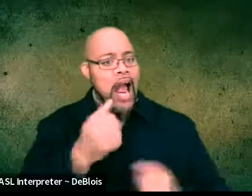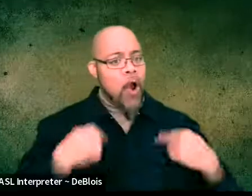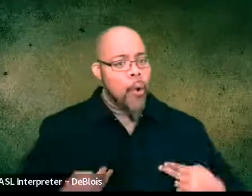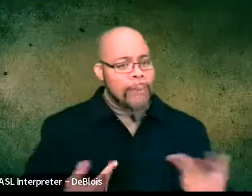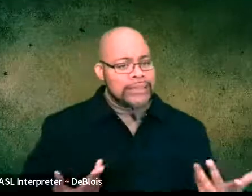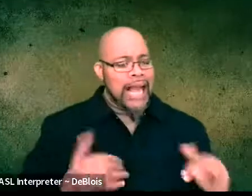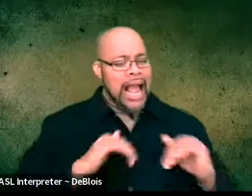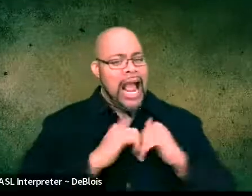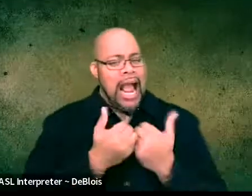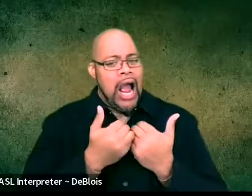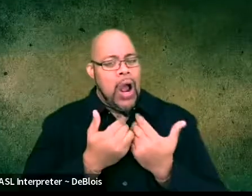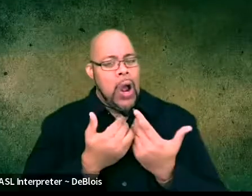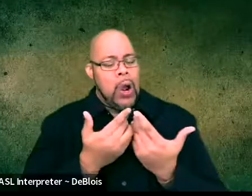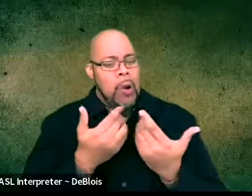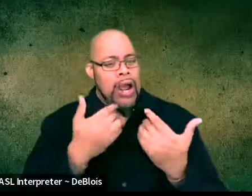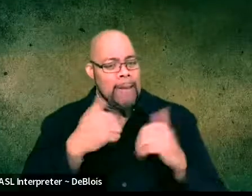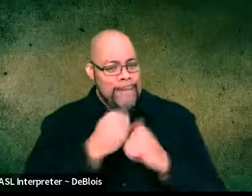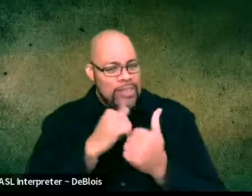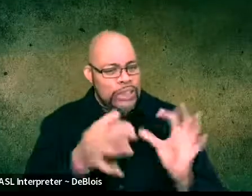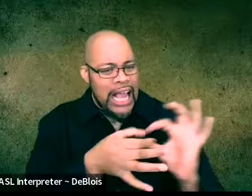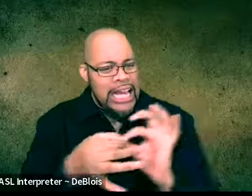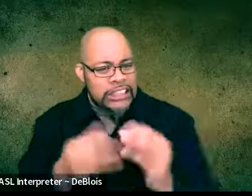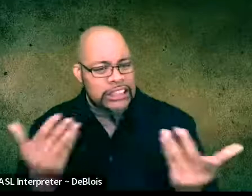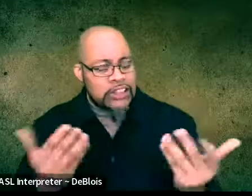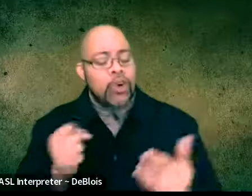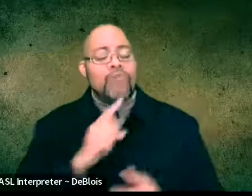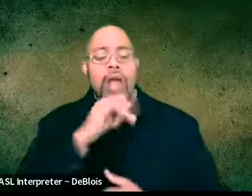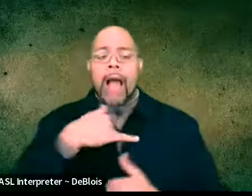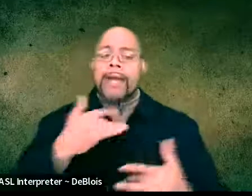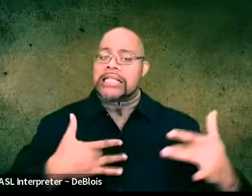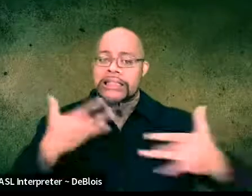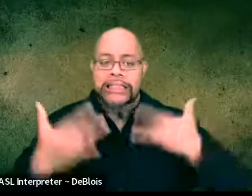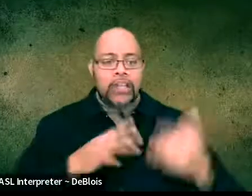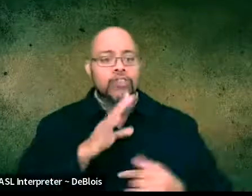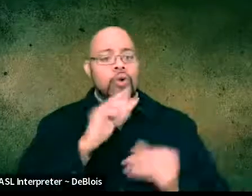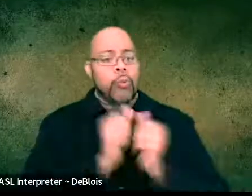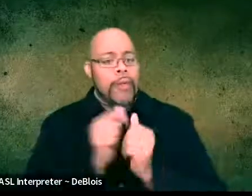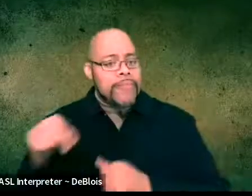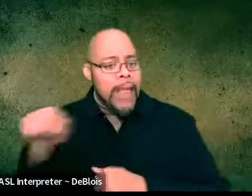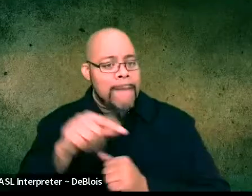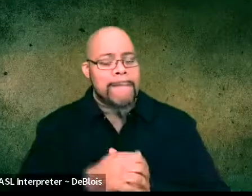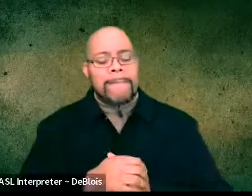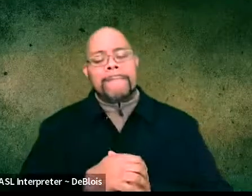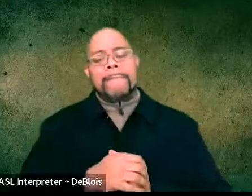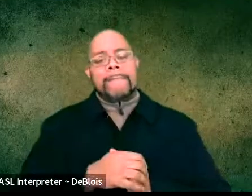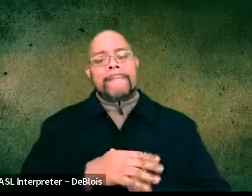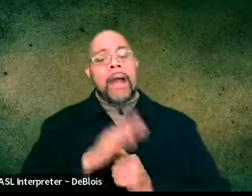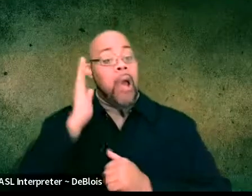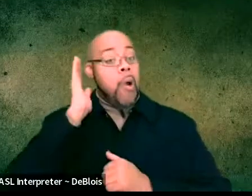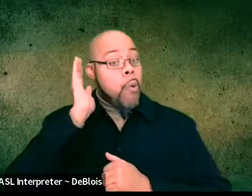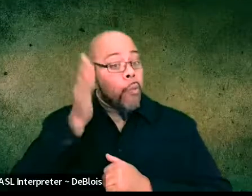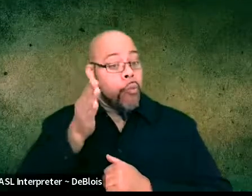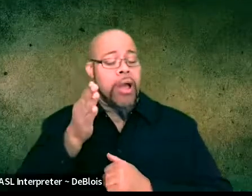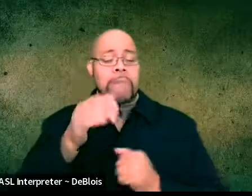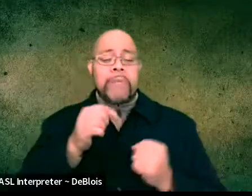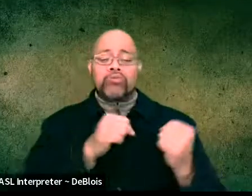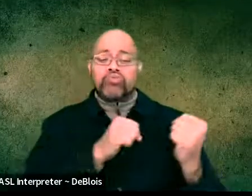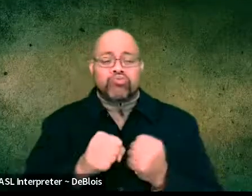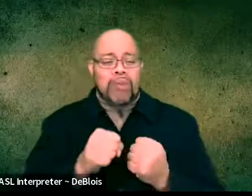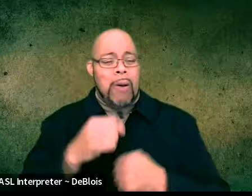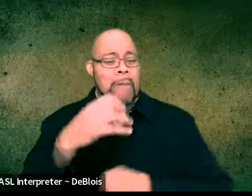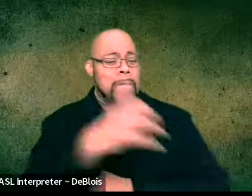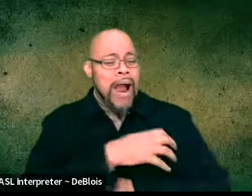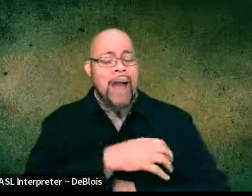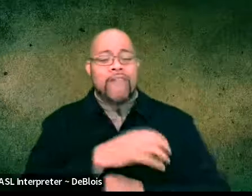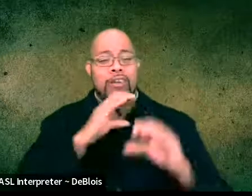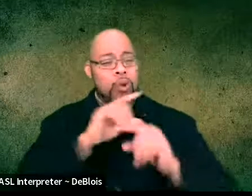can we not make those connections? So I'm very excited to be talking with them. And yeah, it's going to be a powerful conversation. So